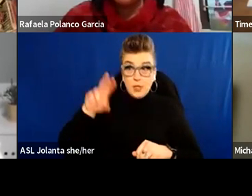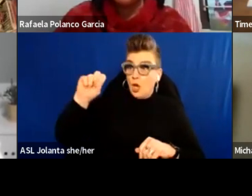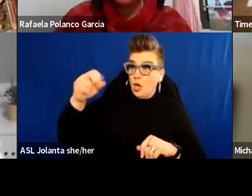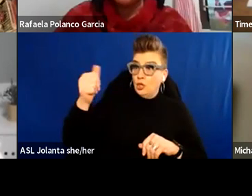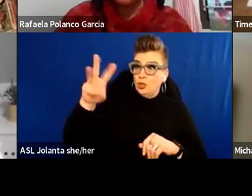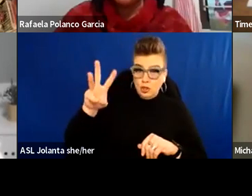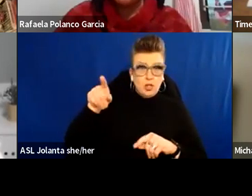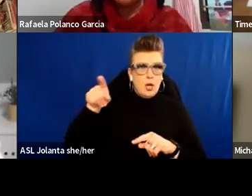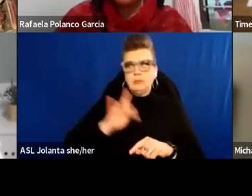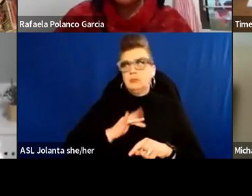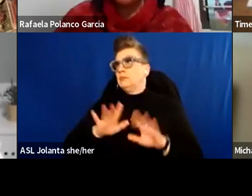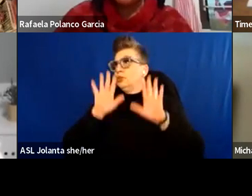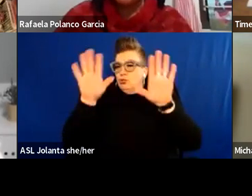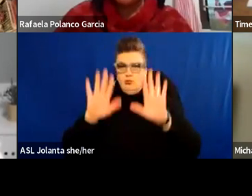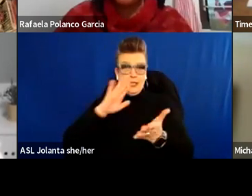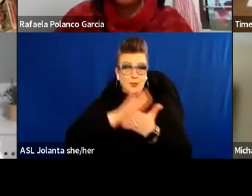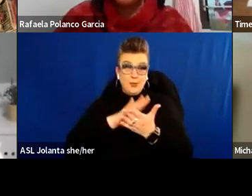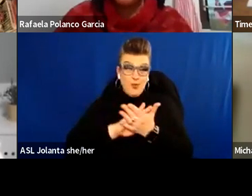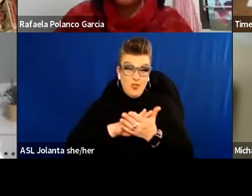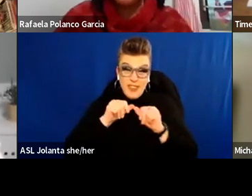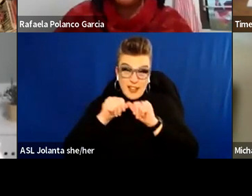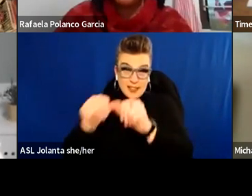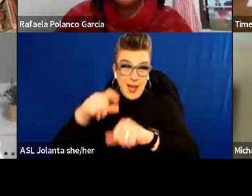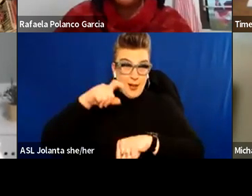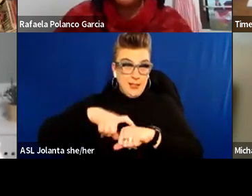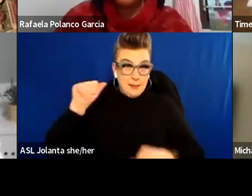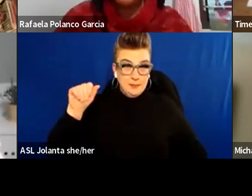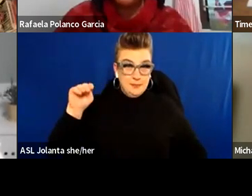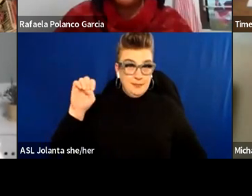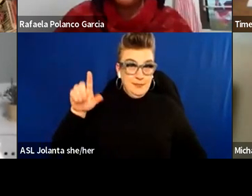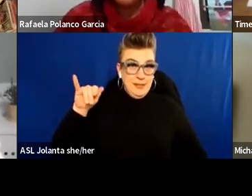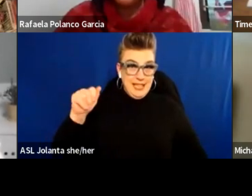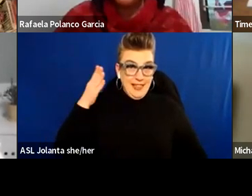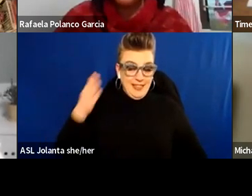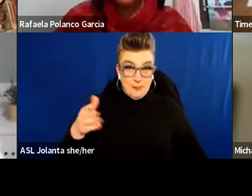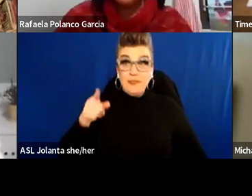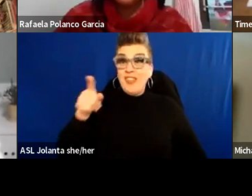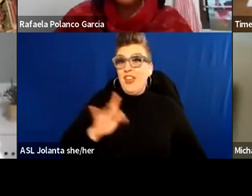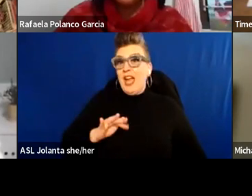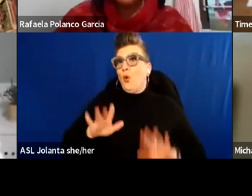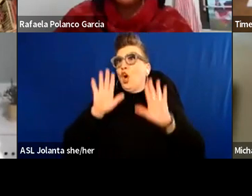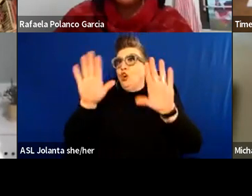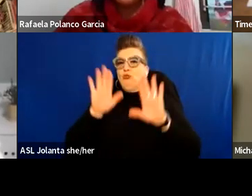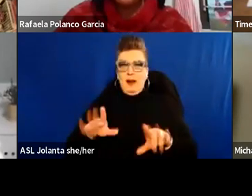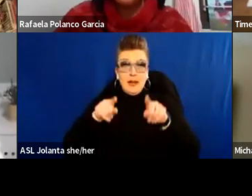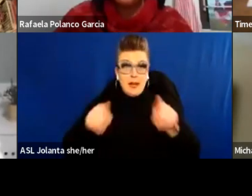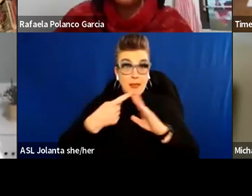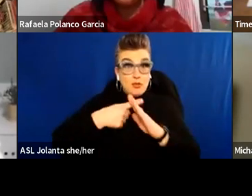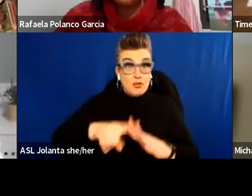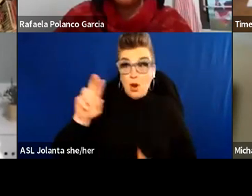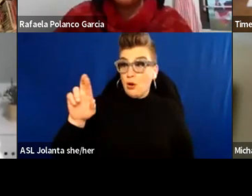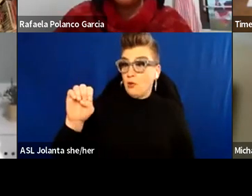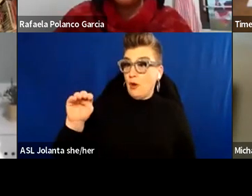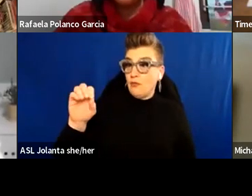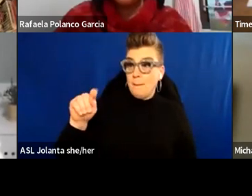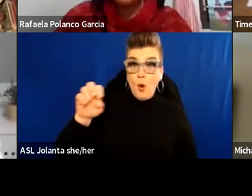school the entire time amelia was there they were especially great at the start of the remote learning when the pandemic